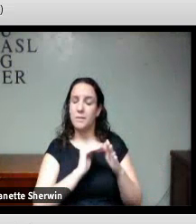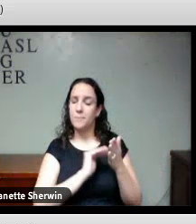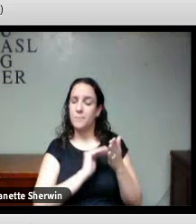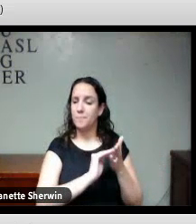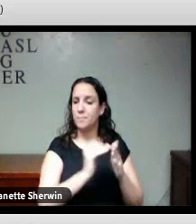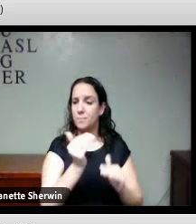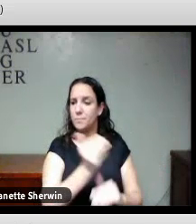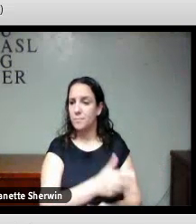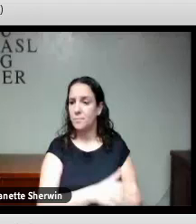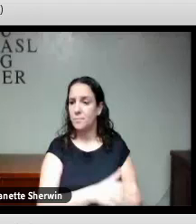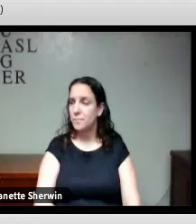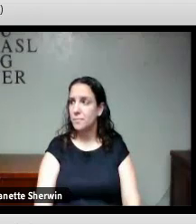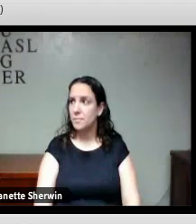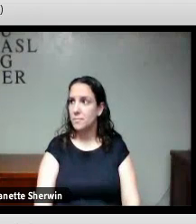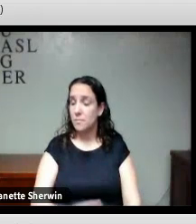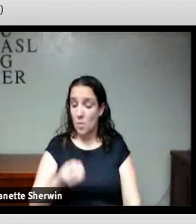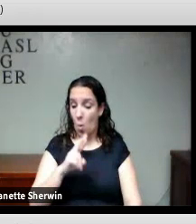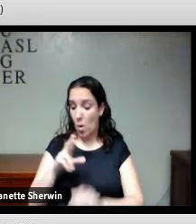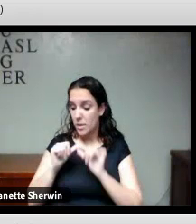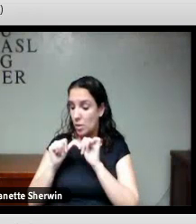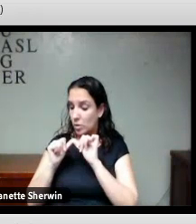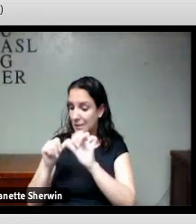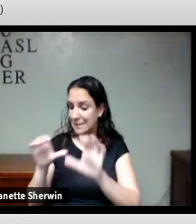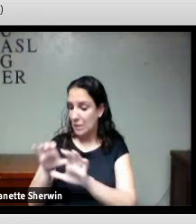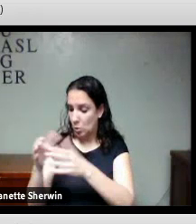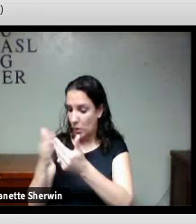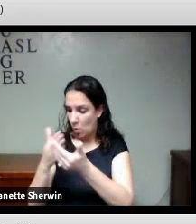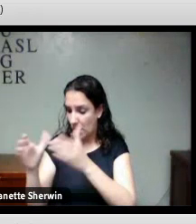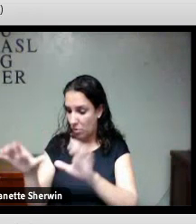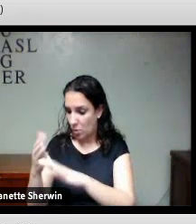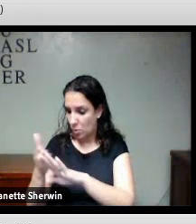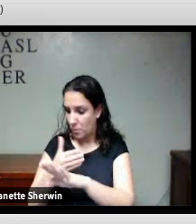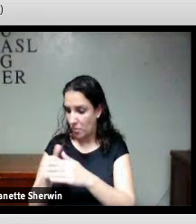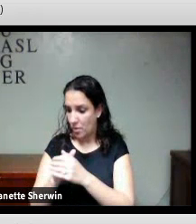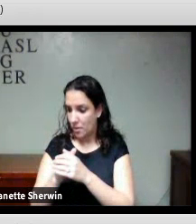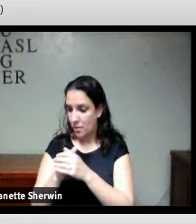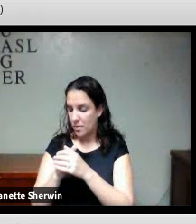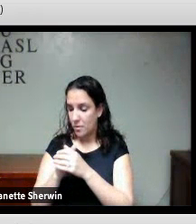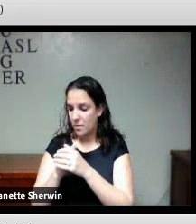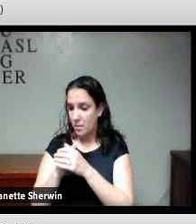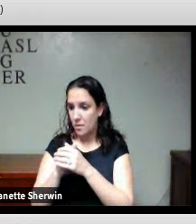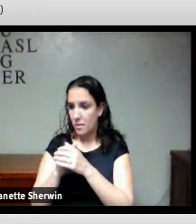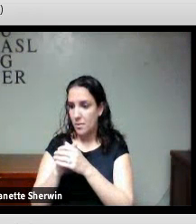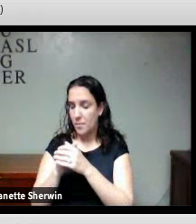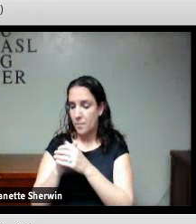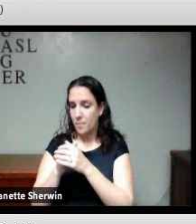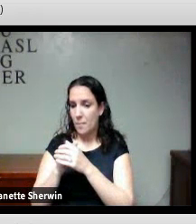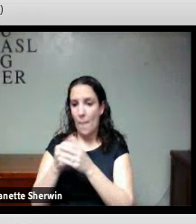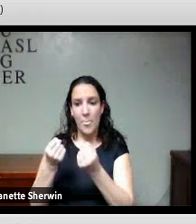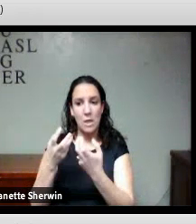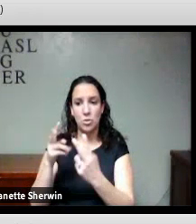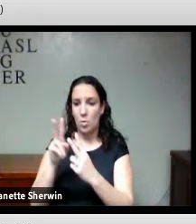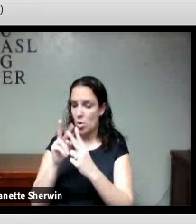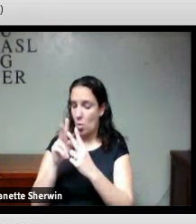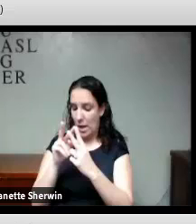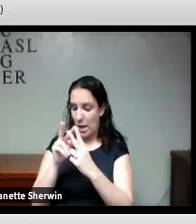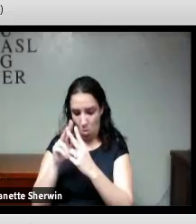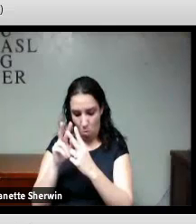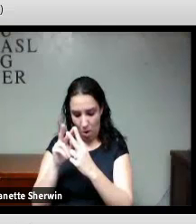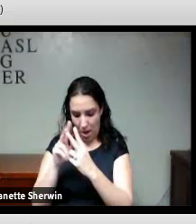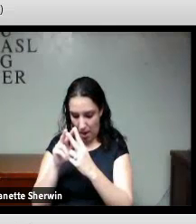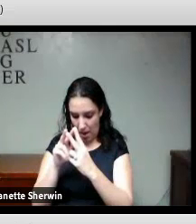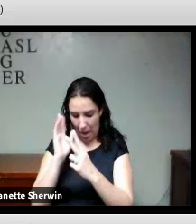will continue doing something they were already doing to dismiss that person. Either way, it's going to